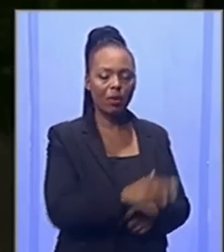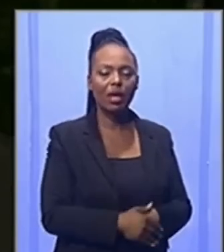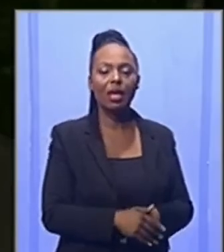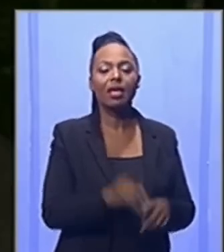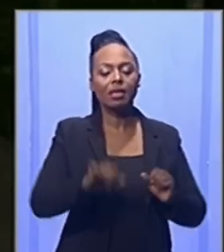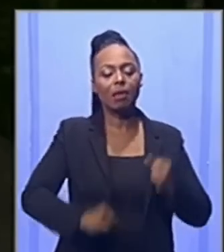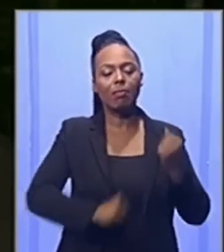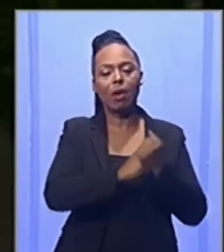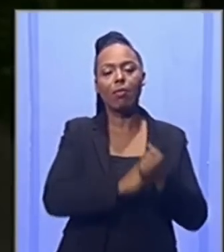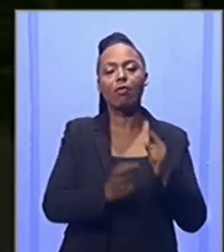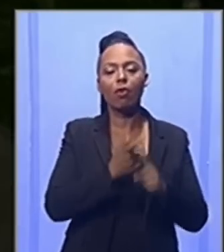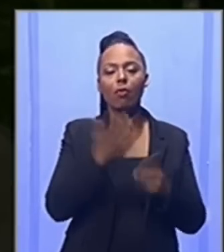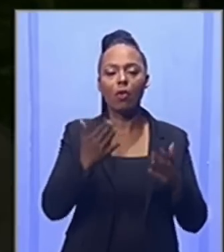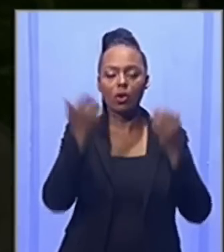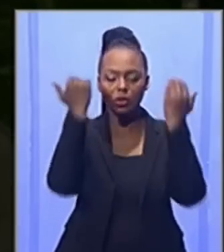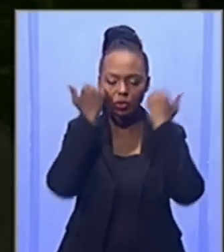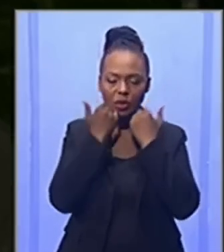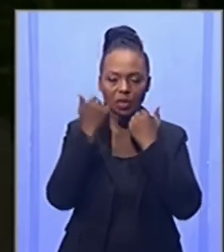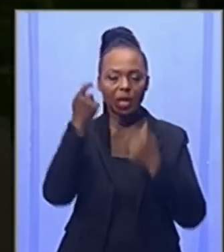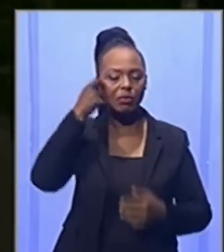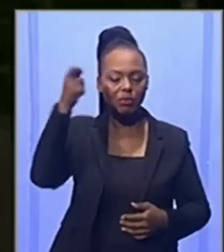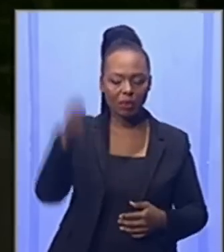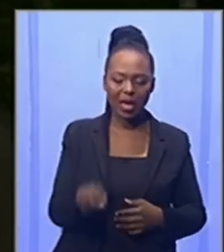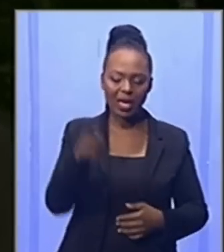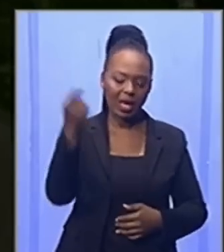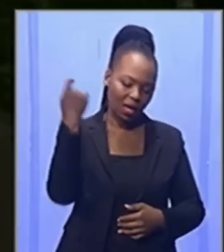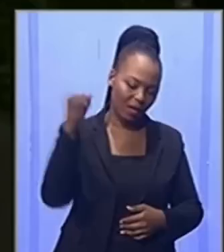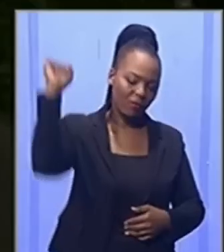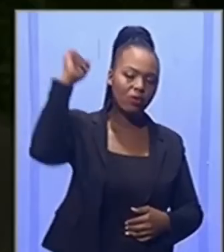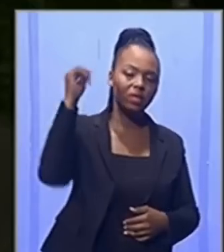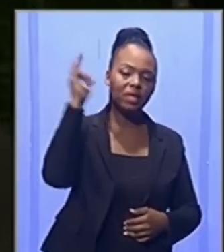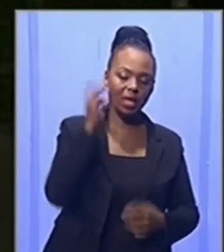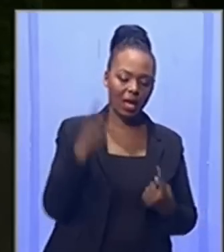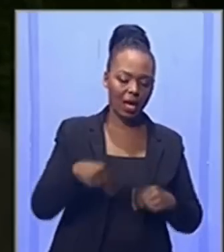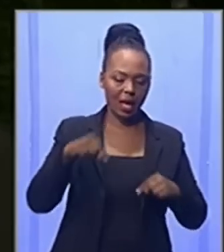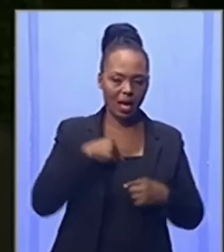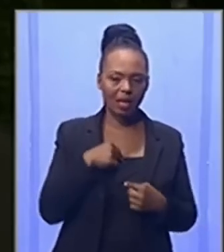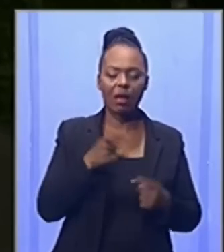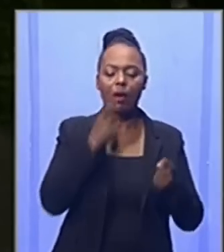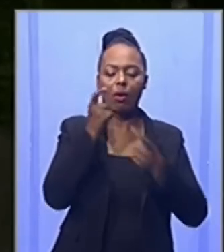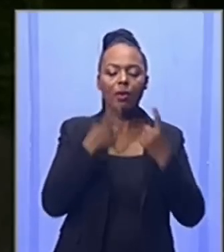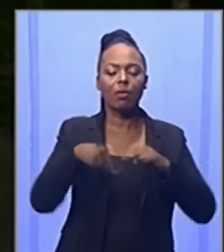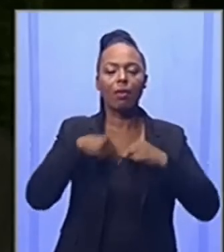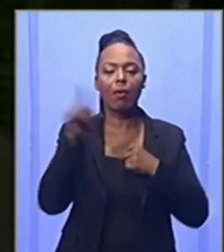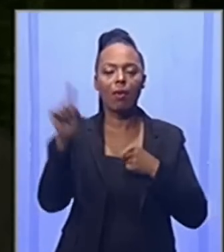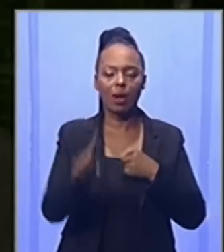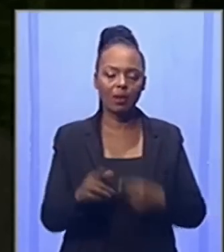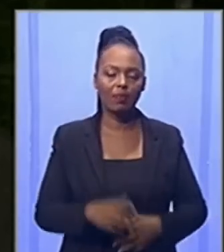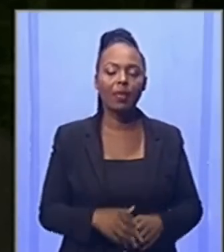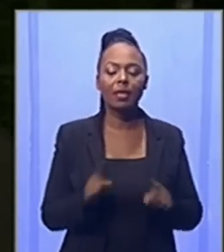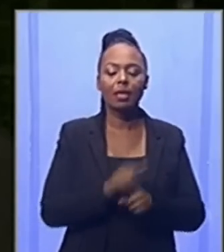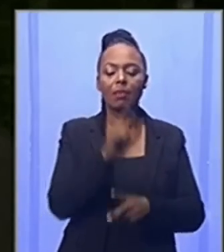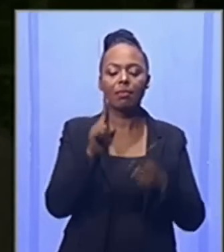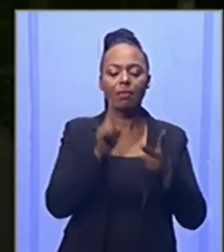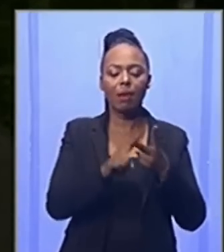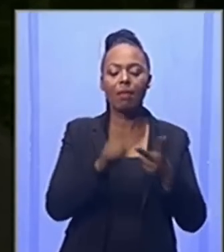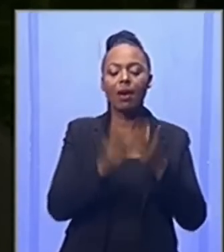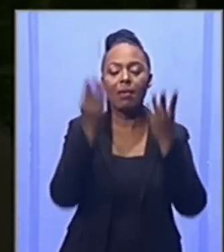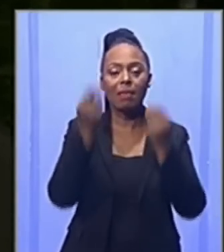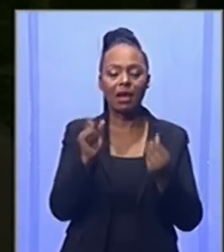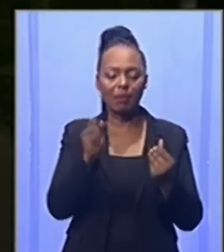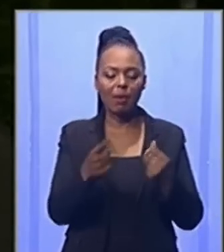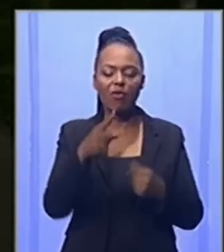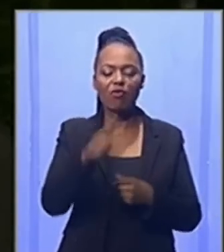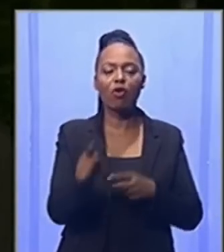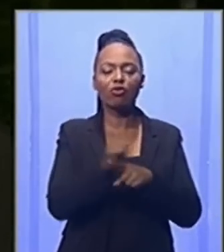the judiciary, which refused to hear us on the merits. Secondly, we had money which was meant to train